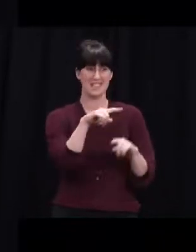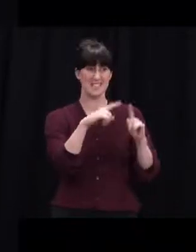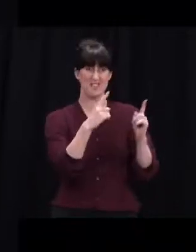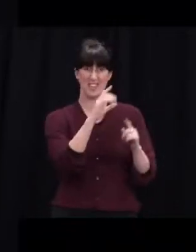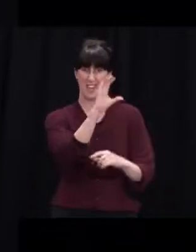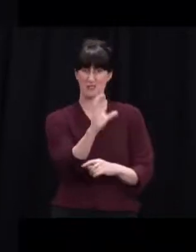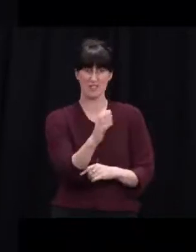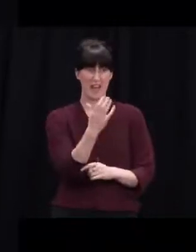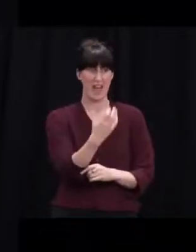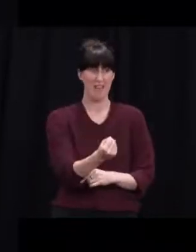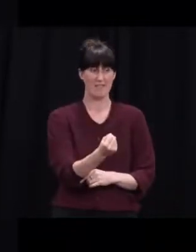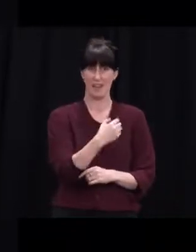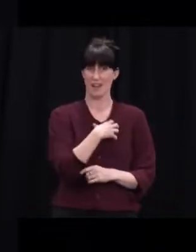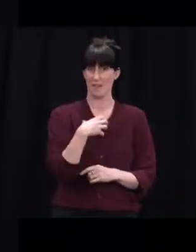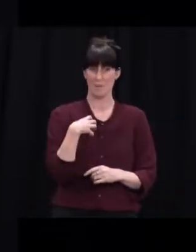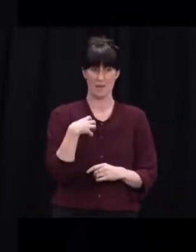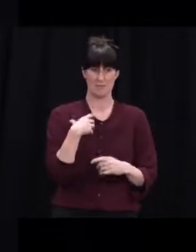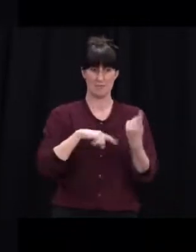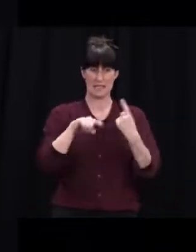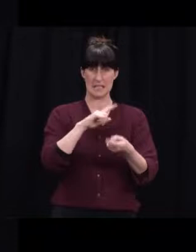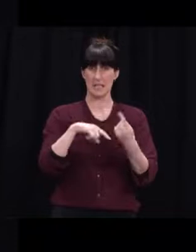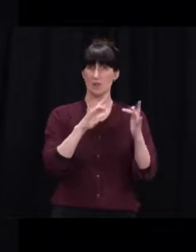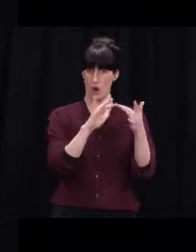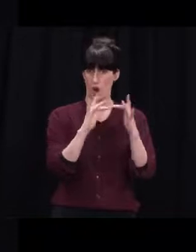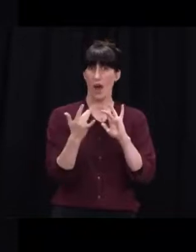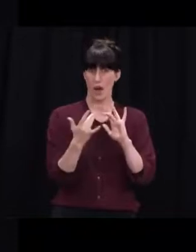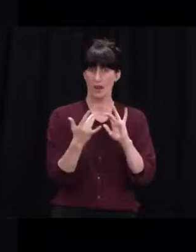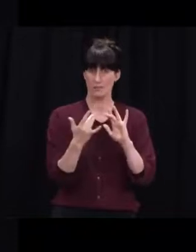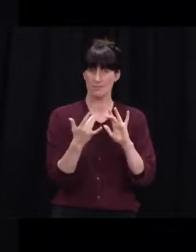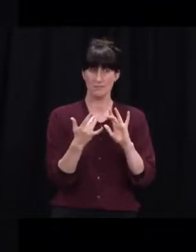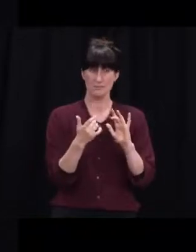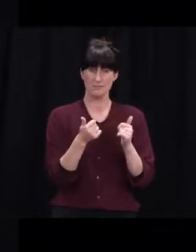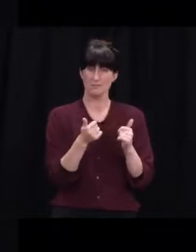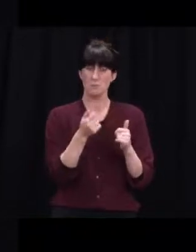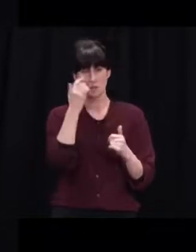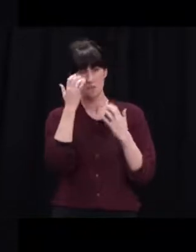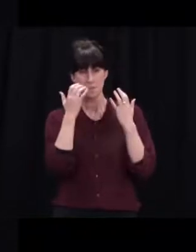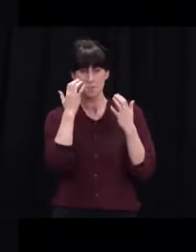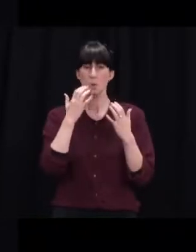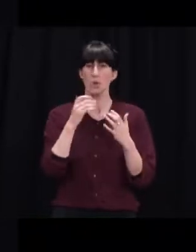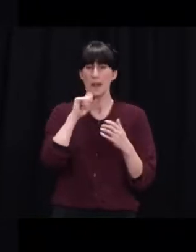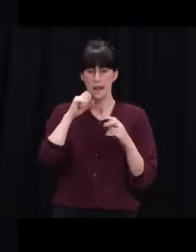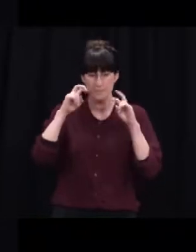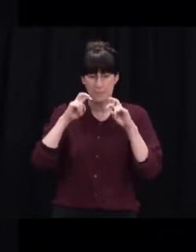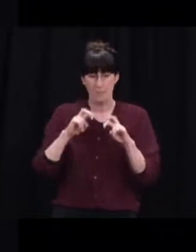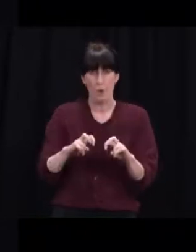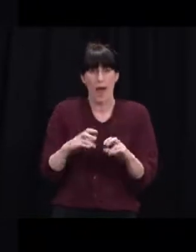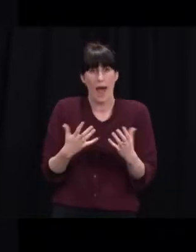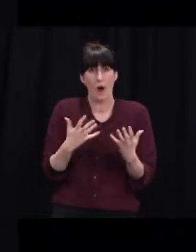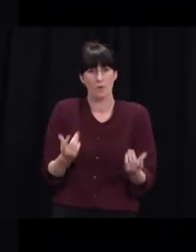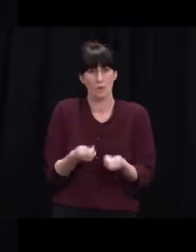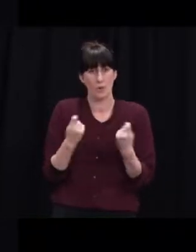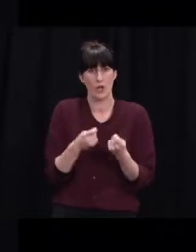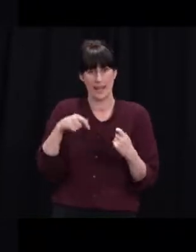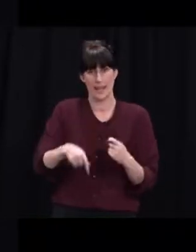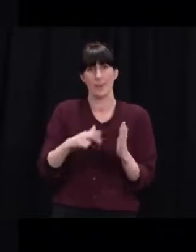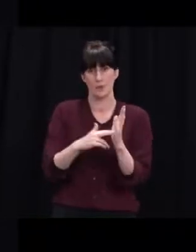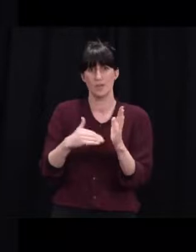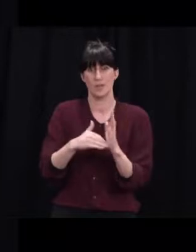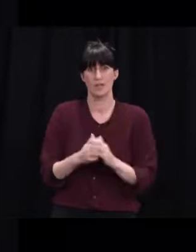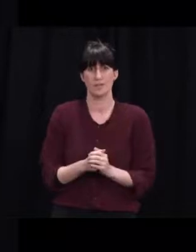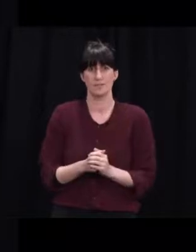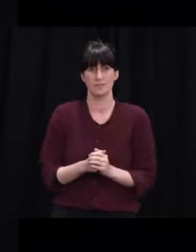be done. Other parliaments around the world have used remote meeting technology to allow them to continue to undertake all of their functions